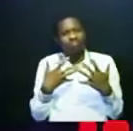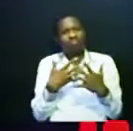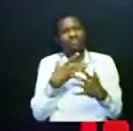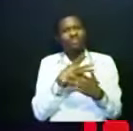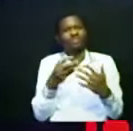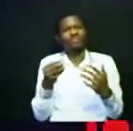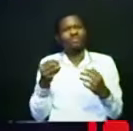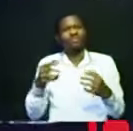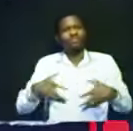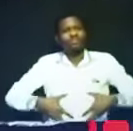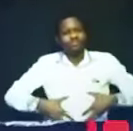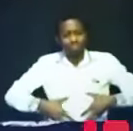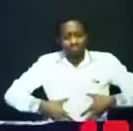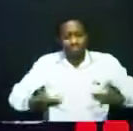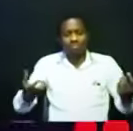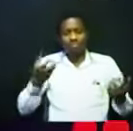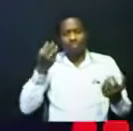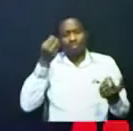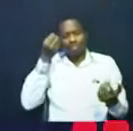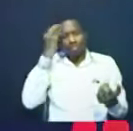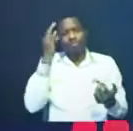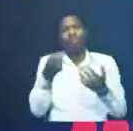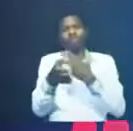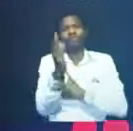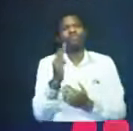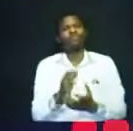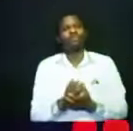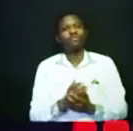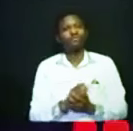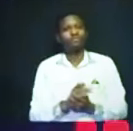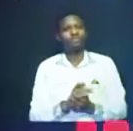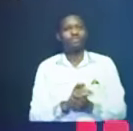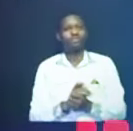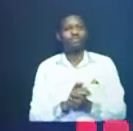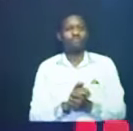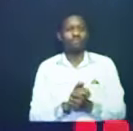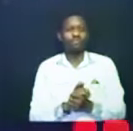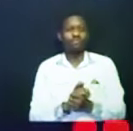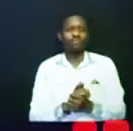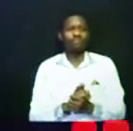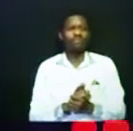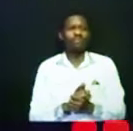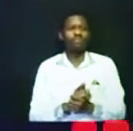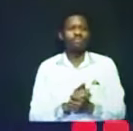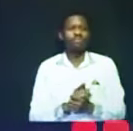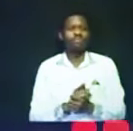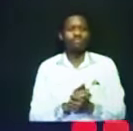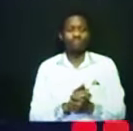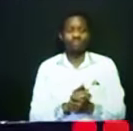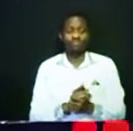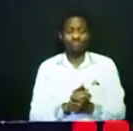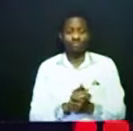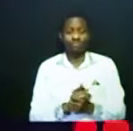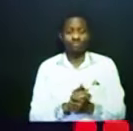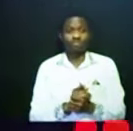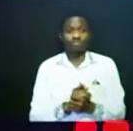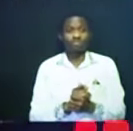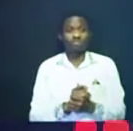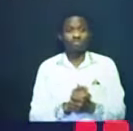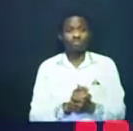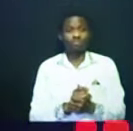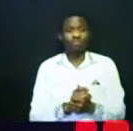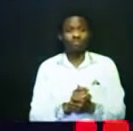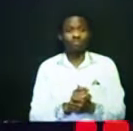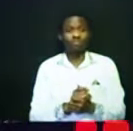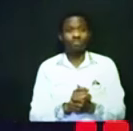nambi frine numa ode bebubo amanamang na ode dadia puma be yenwon. Na ono na utietia